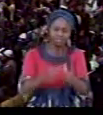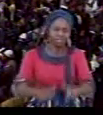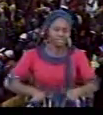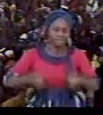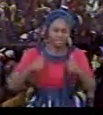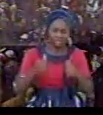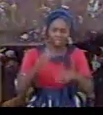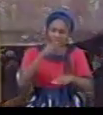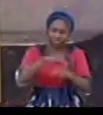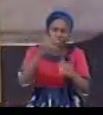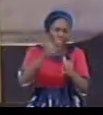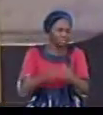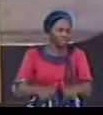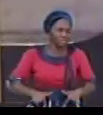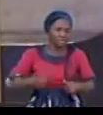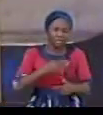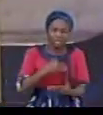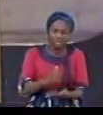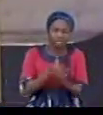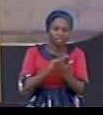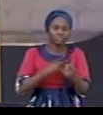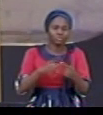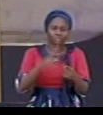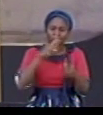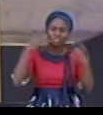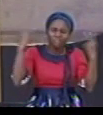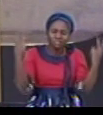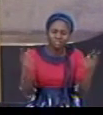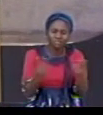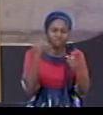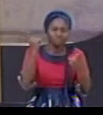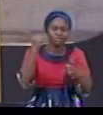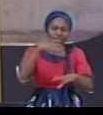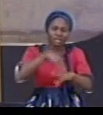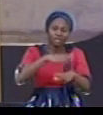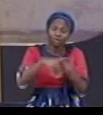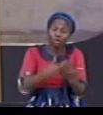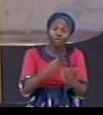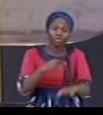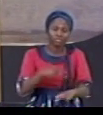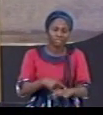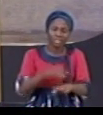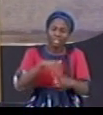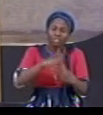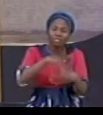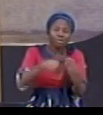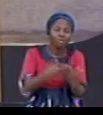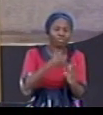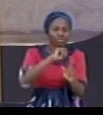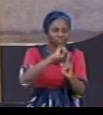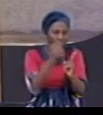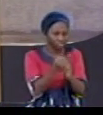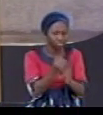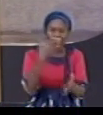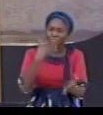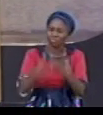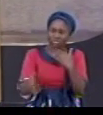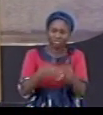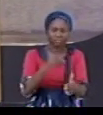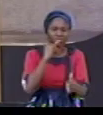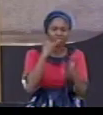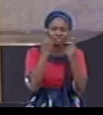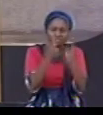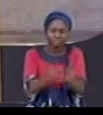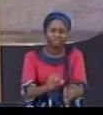us, Lord, to be victorious at all times, in all situations. Whatever is happening, we'll